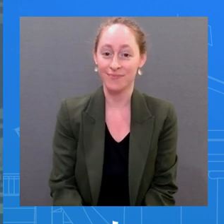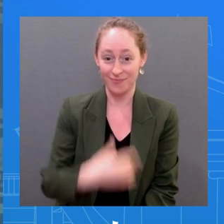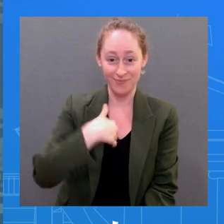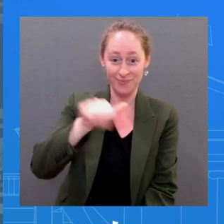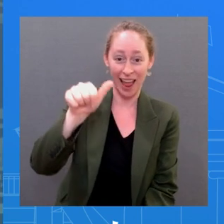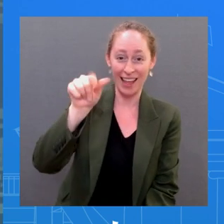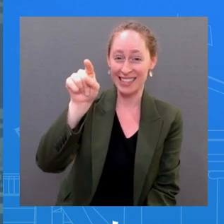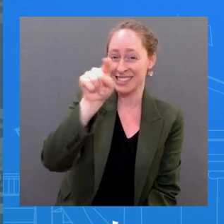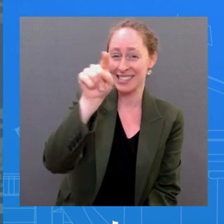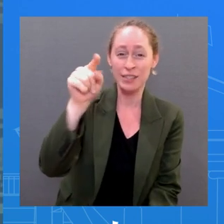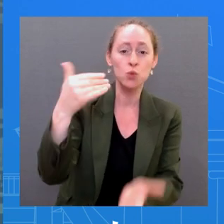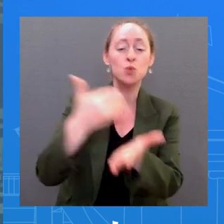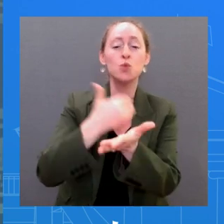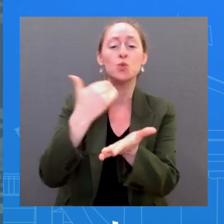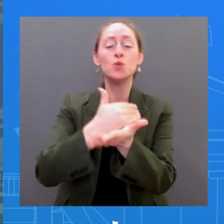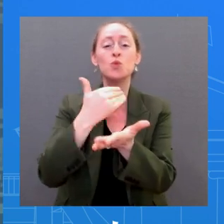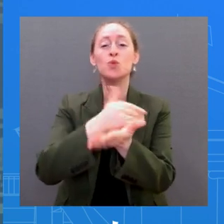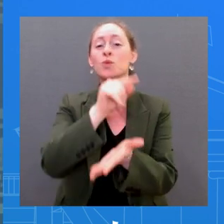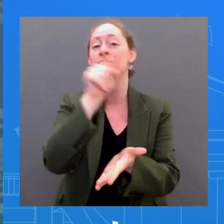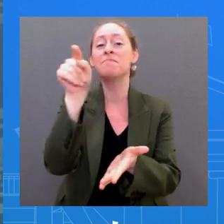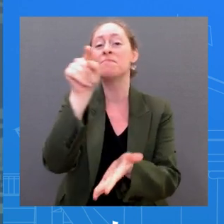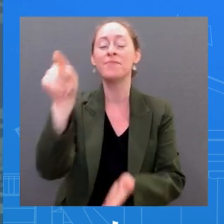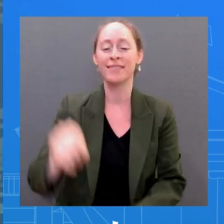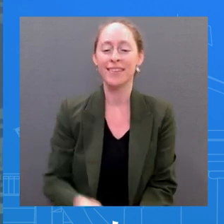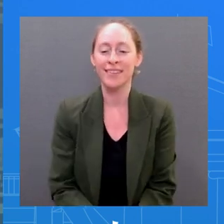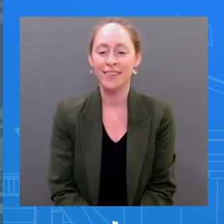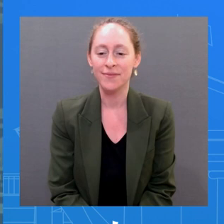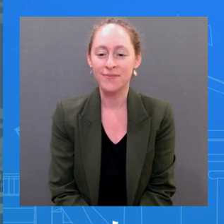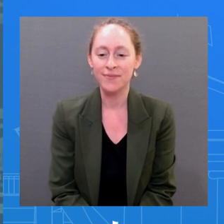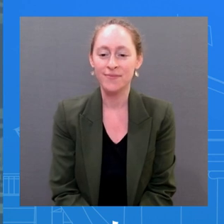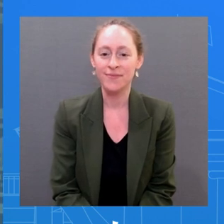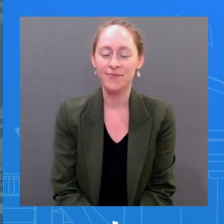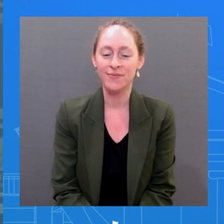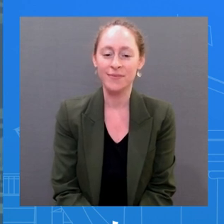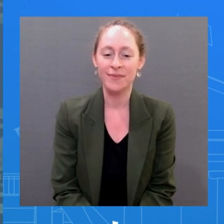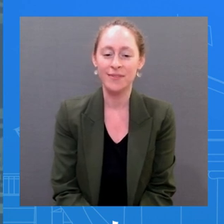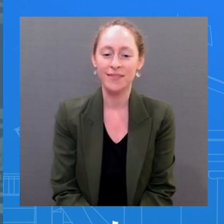back, but there's like all these. Go ahead.